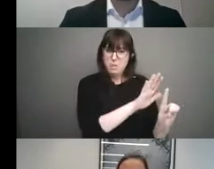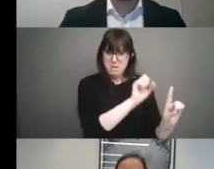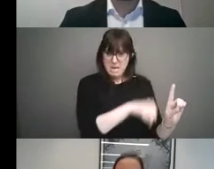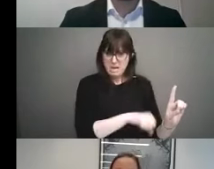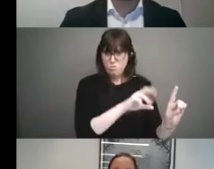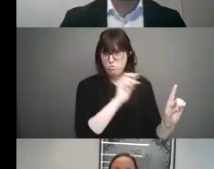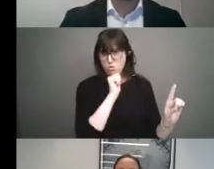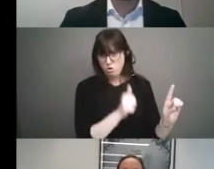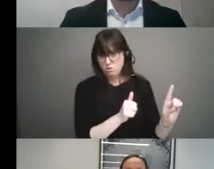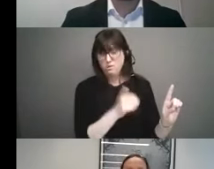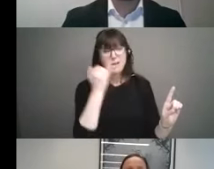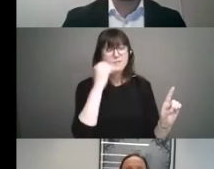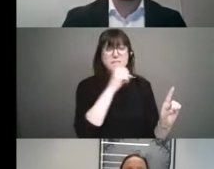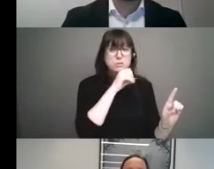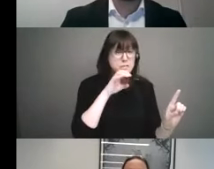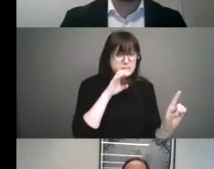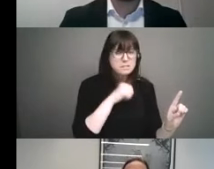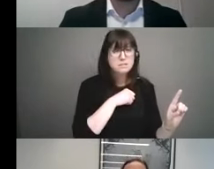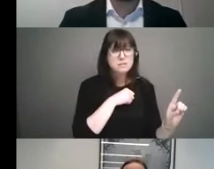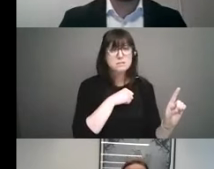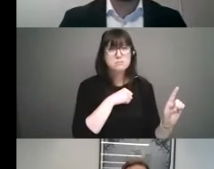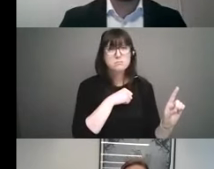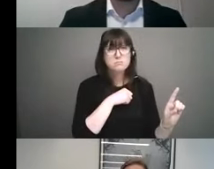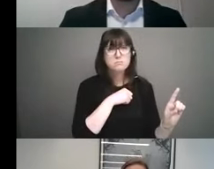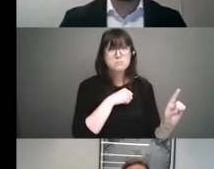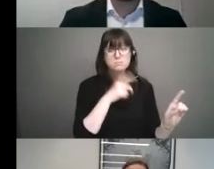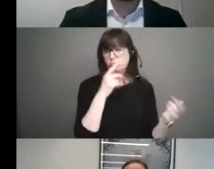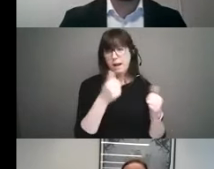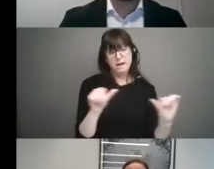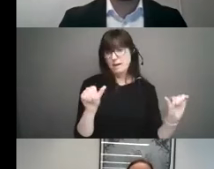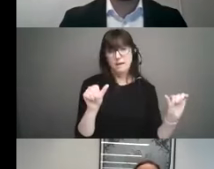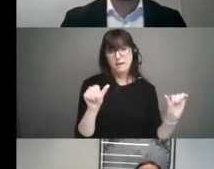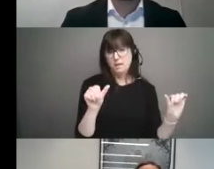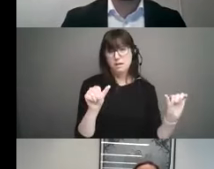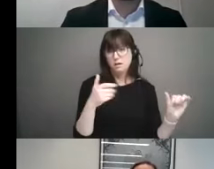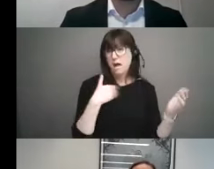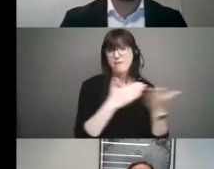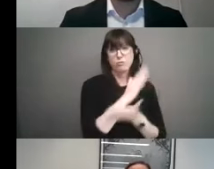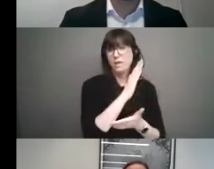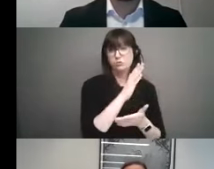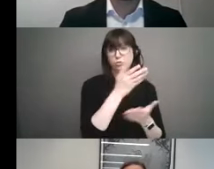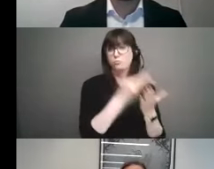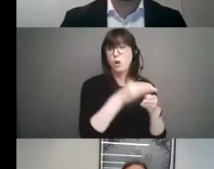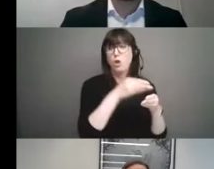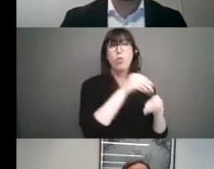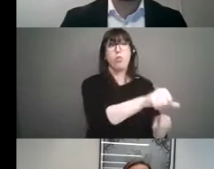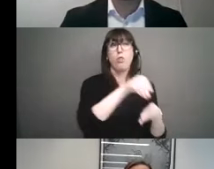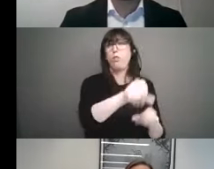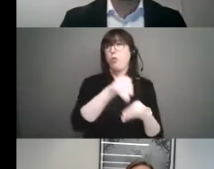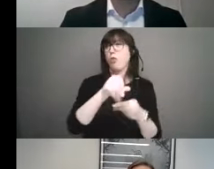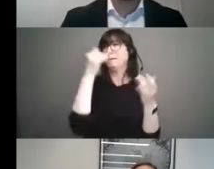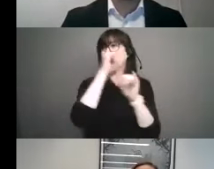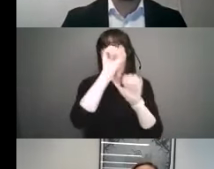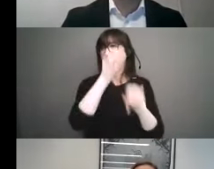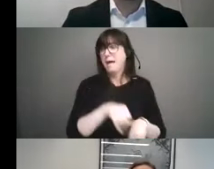an older adult, like anyone else, is entitled to be foolish with their money, and if capable, can be